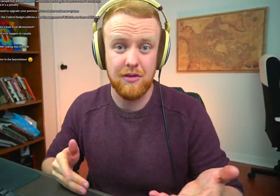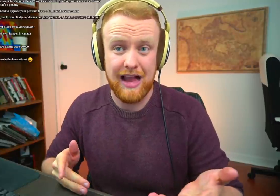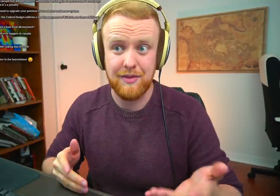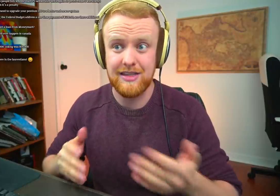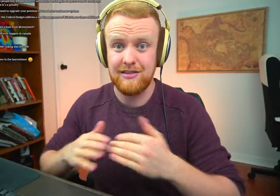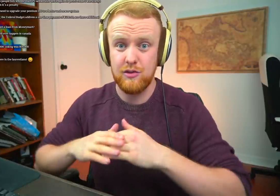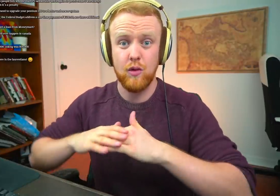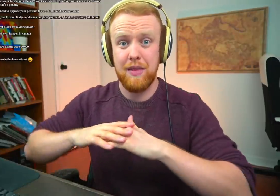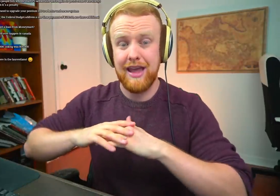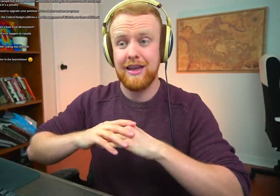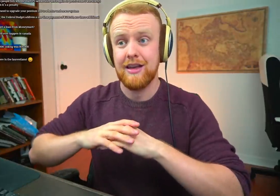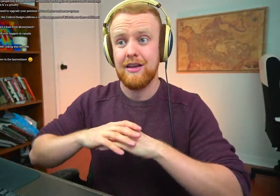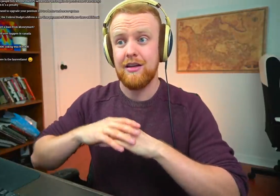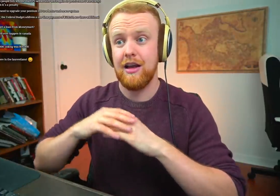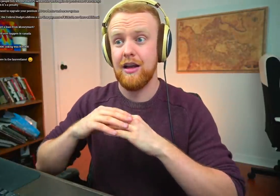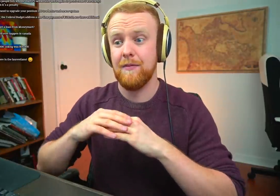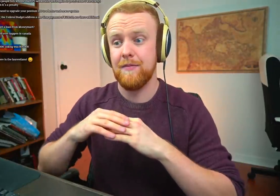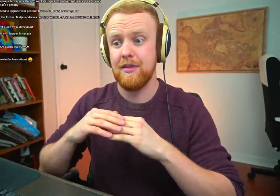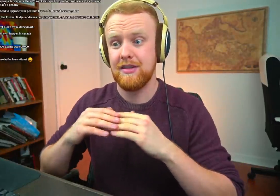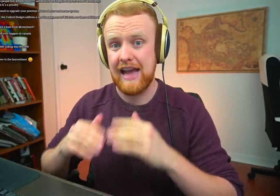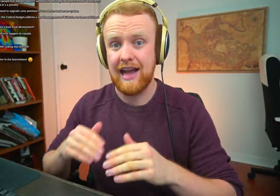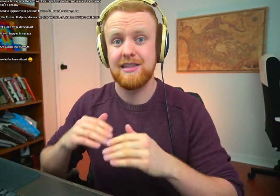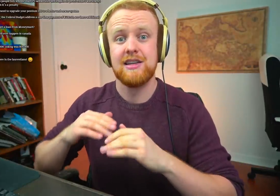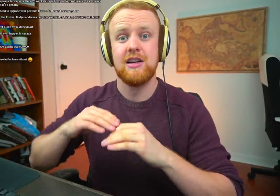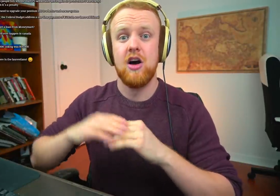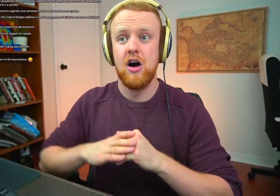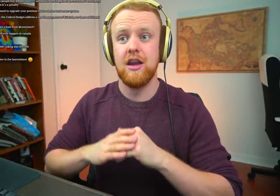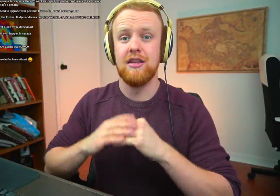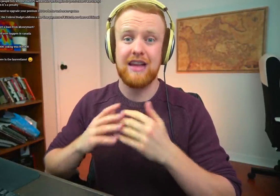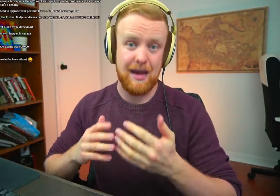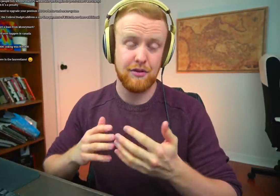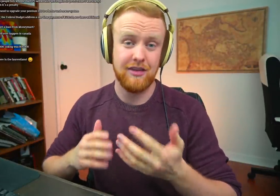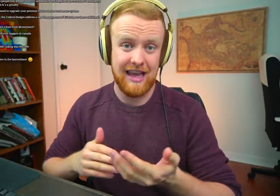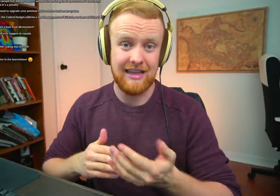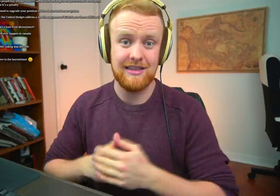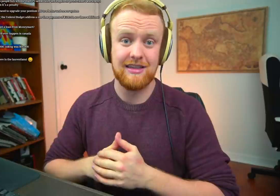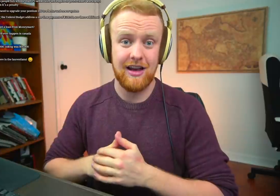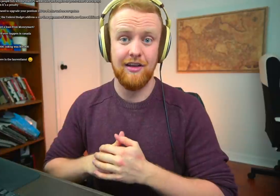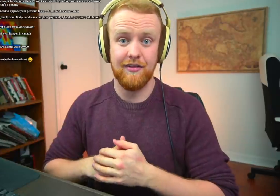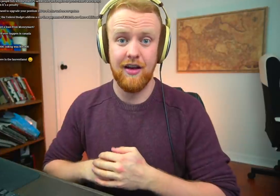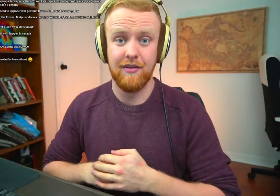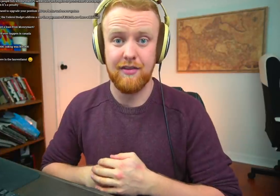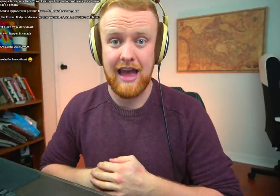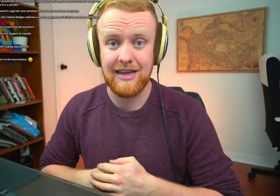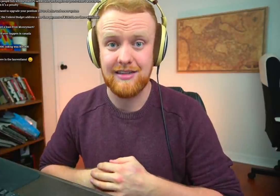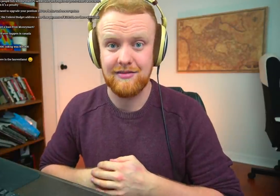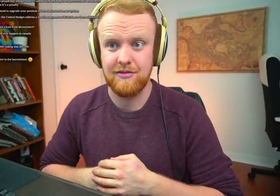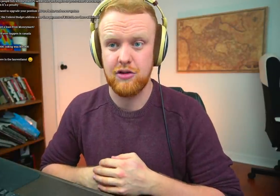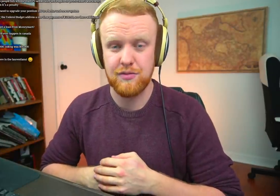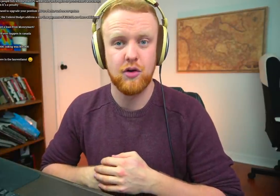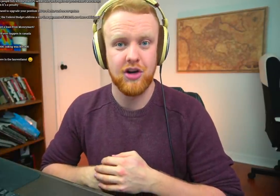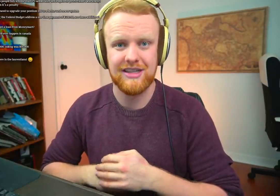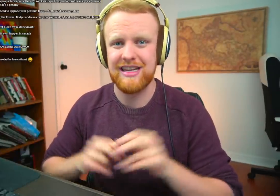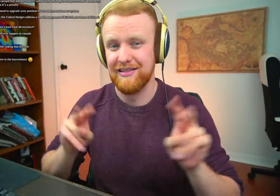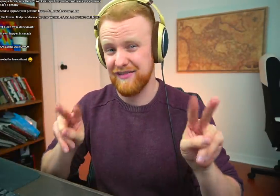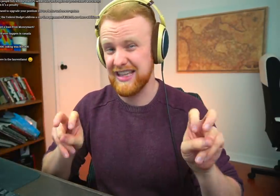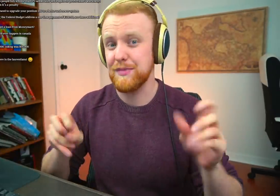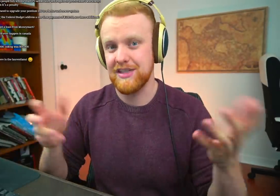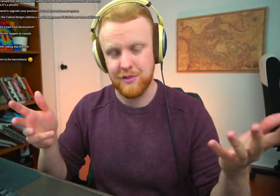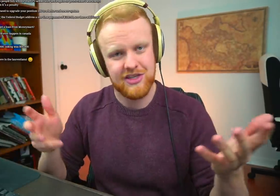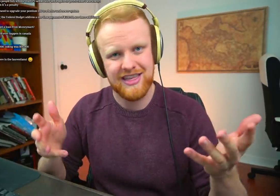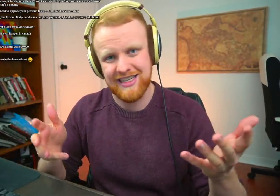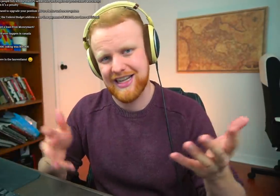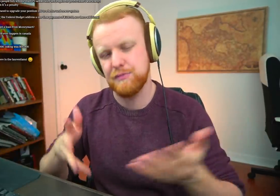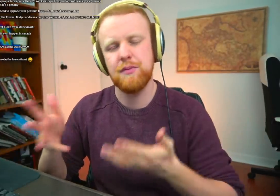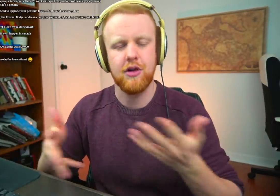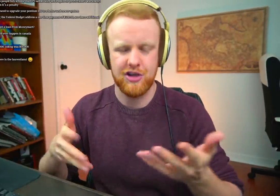But what will happen is you will pay tax on the capital gains of that cryptocurrency investment,